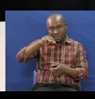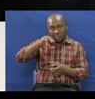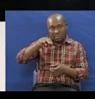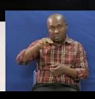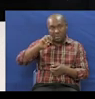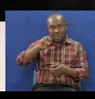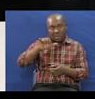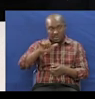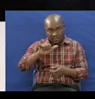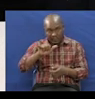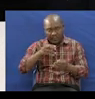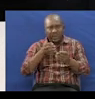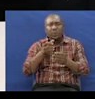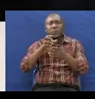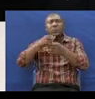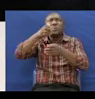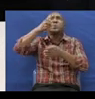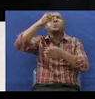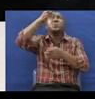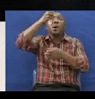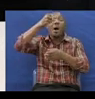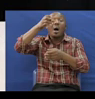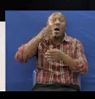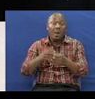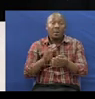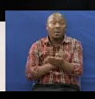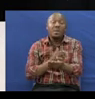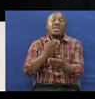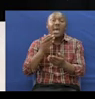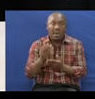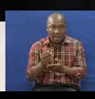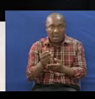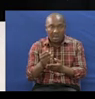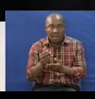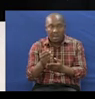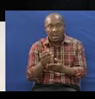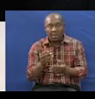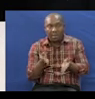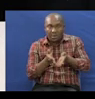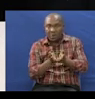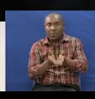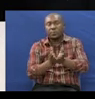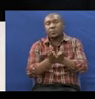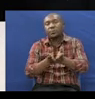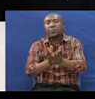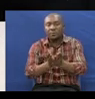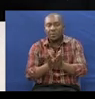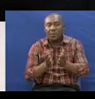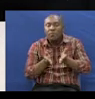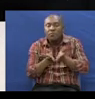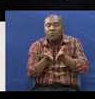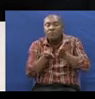Likewise, when it moves away from the coast, you will see the whole ship eventually you will see